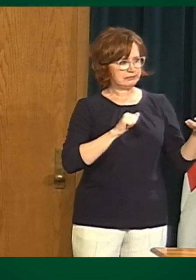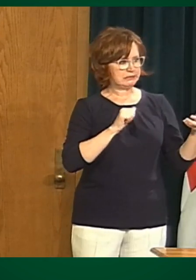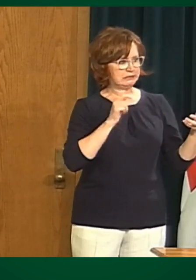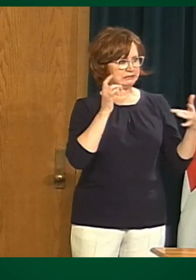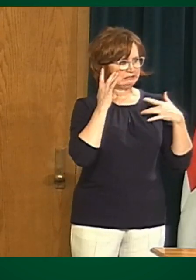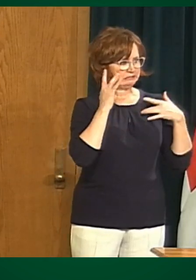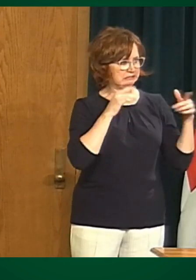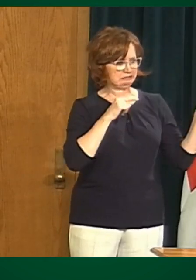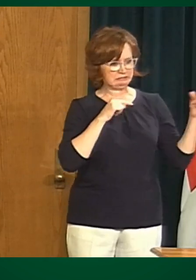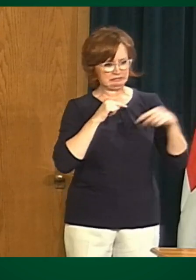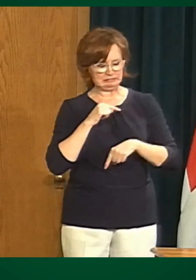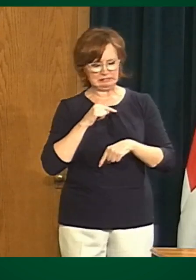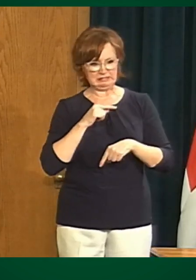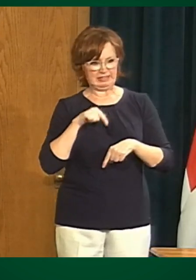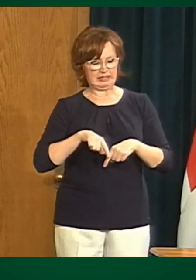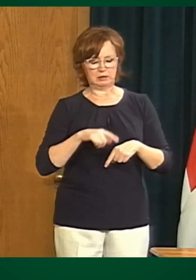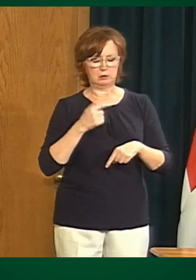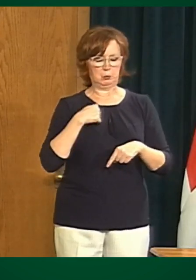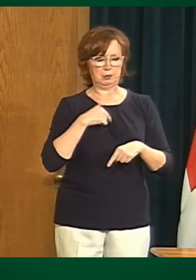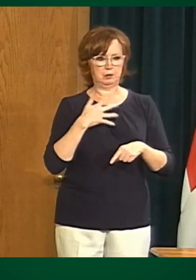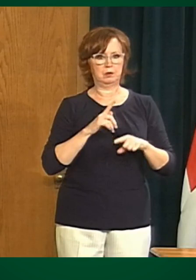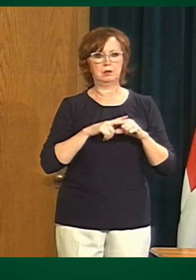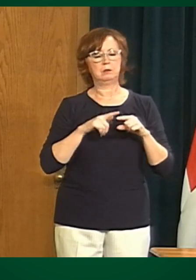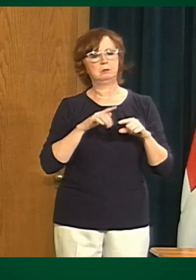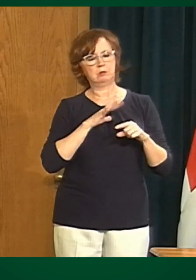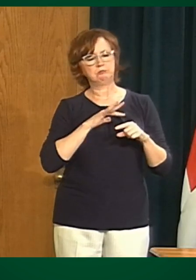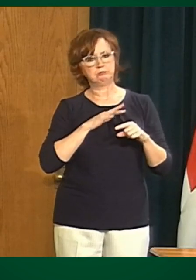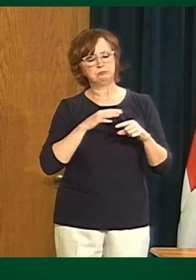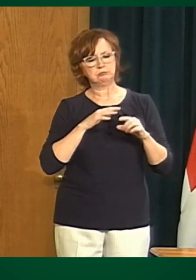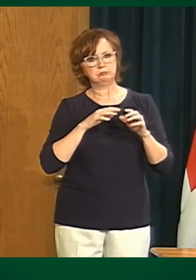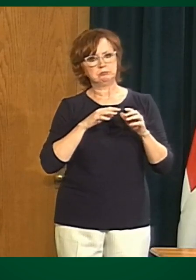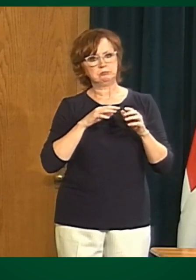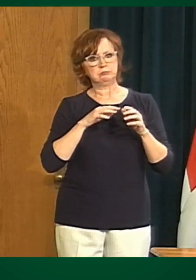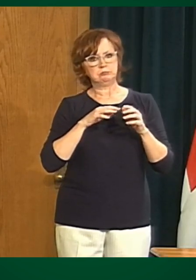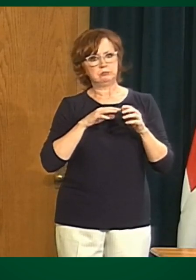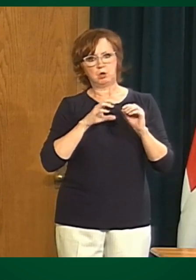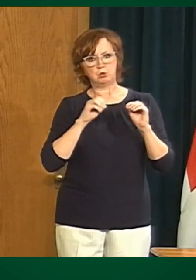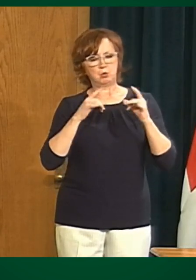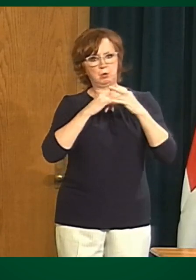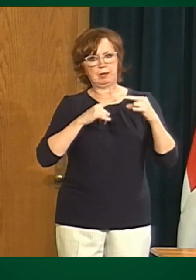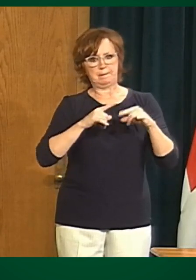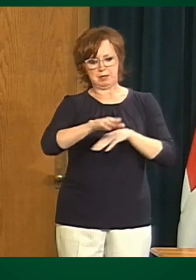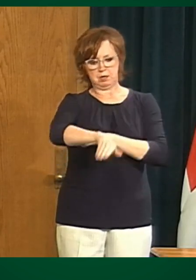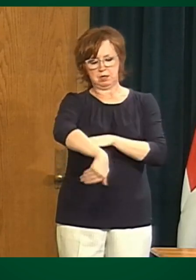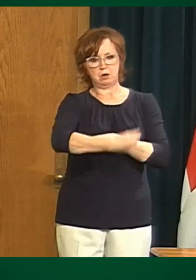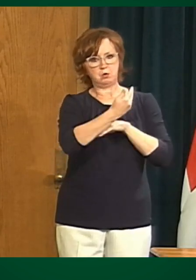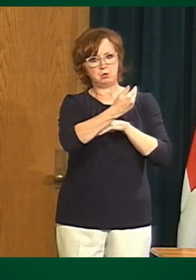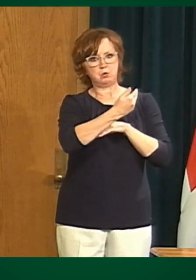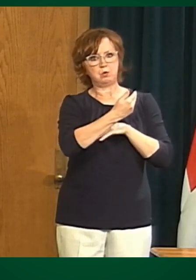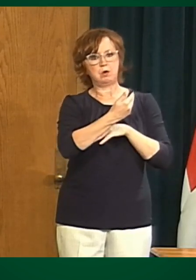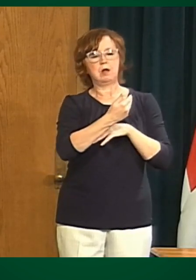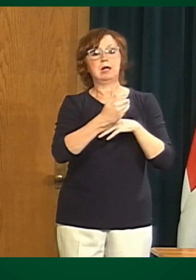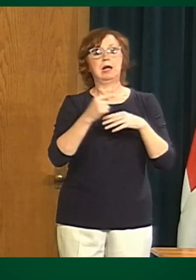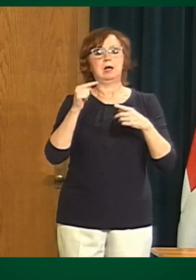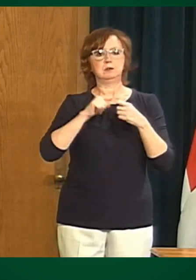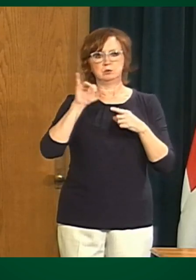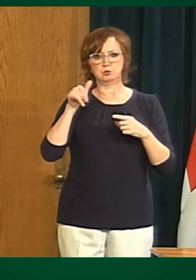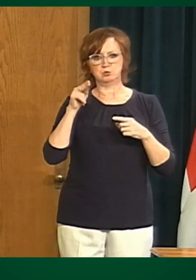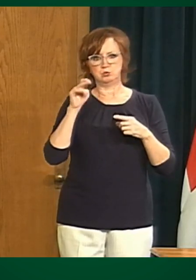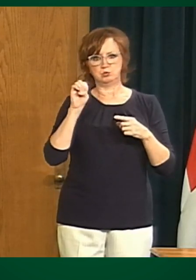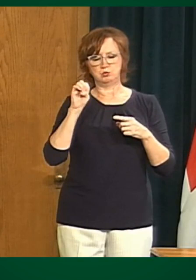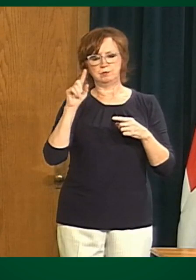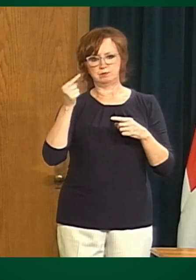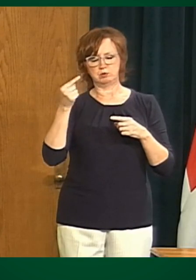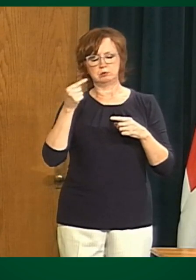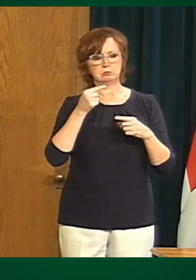with the overnight camping not being available here in Saskatchewan, it is our hope that that would restrict some of that